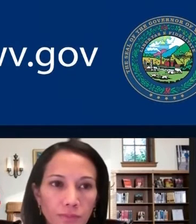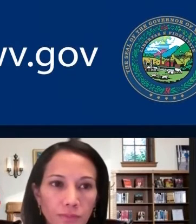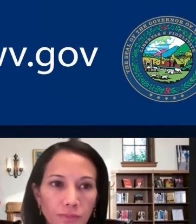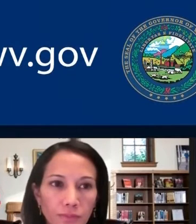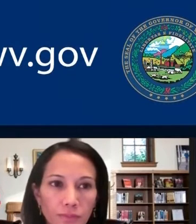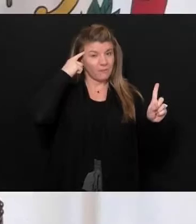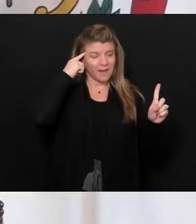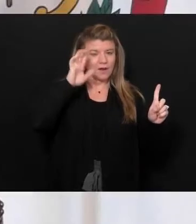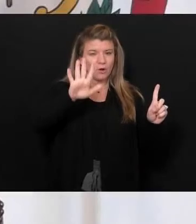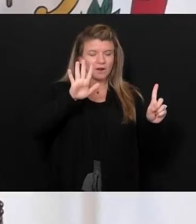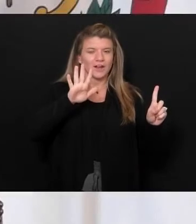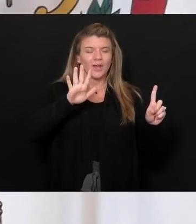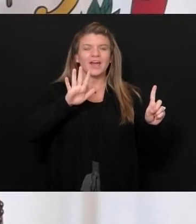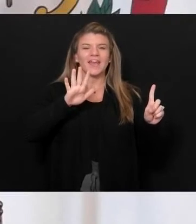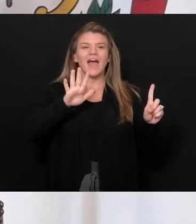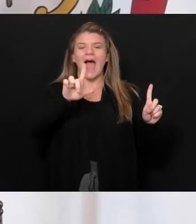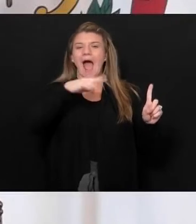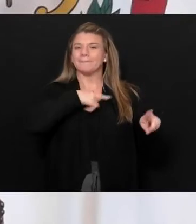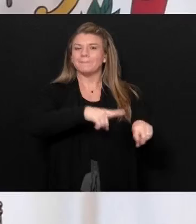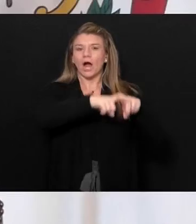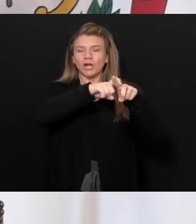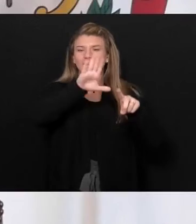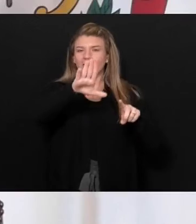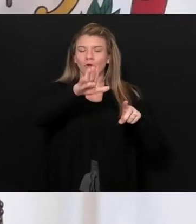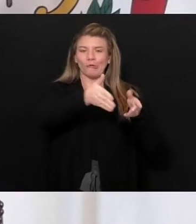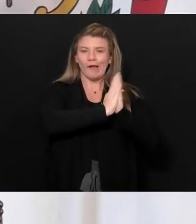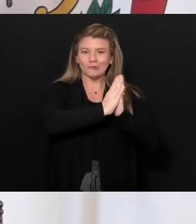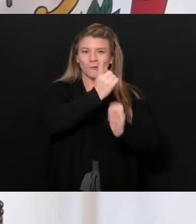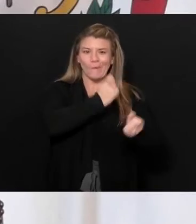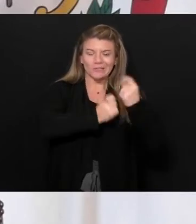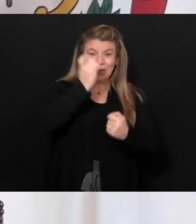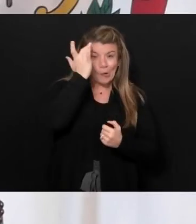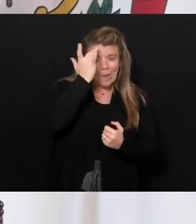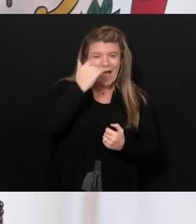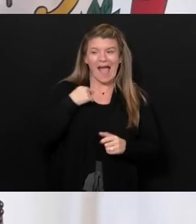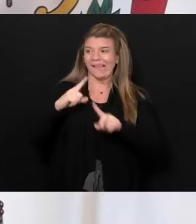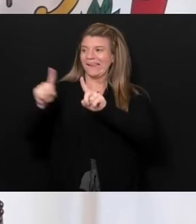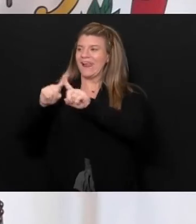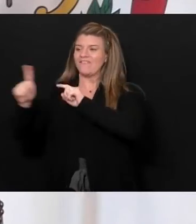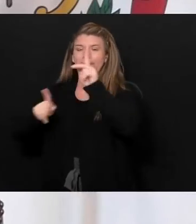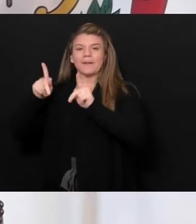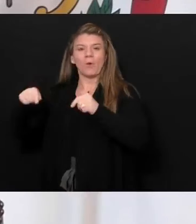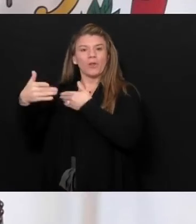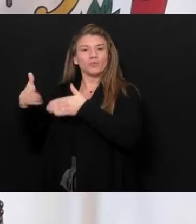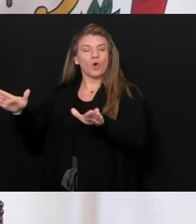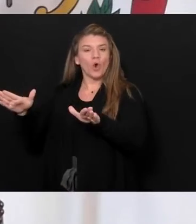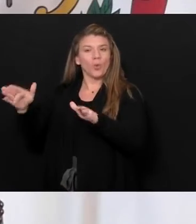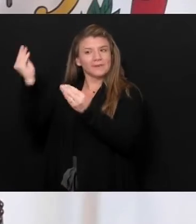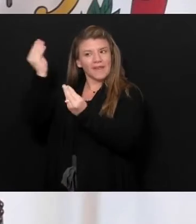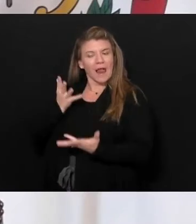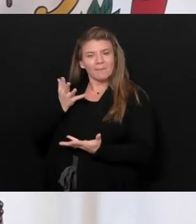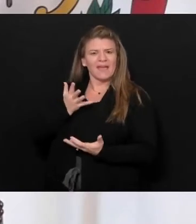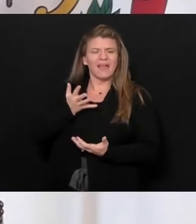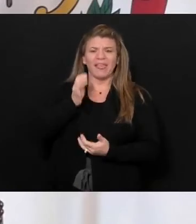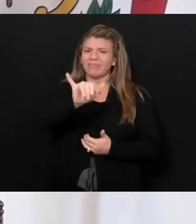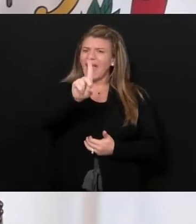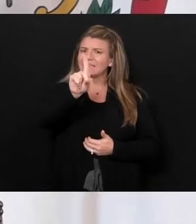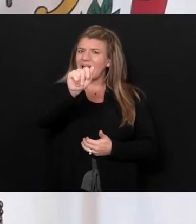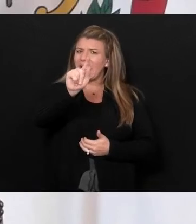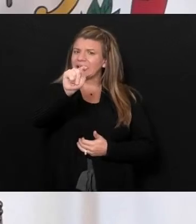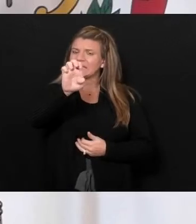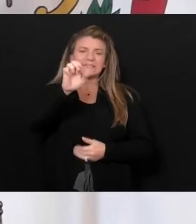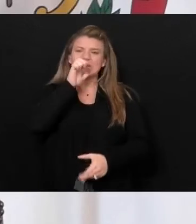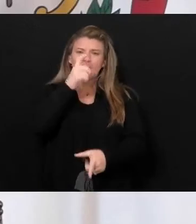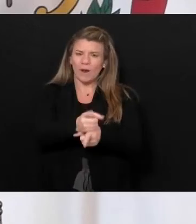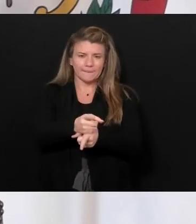Kelsey, the only reason I paused there just a second was I had different people here in the room that were saying that date is